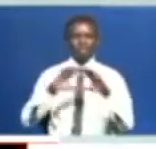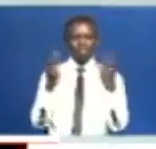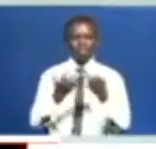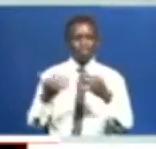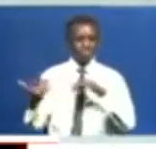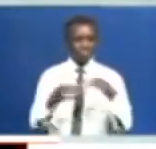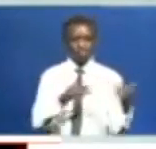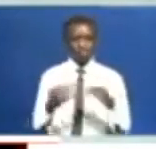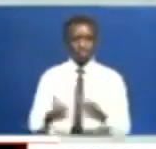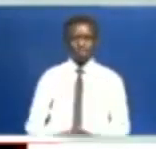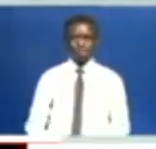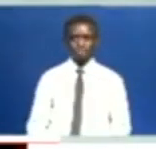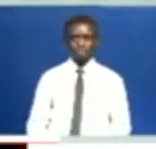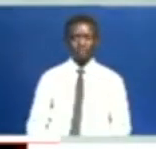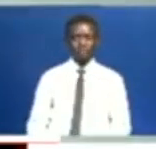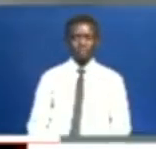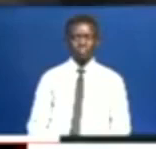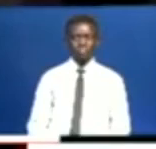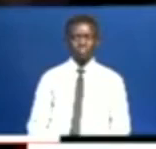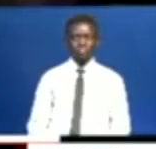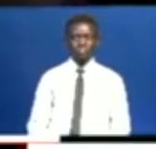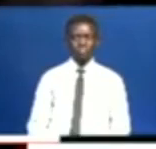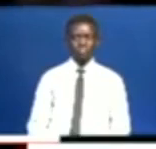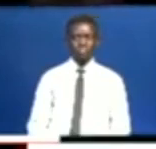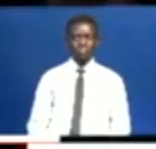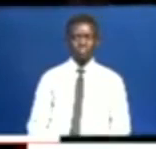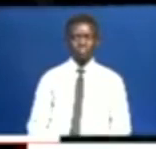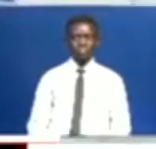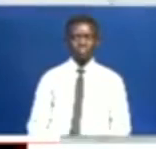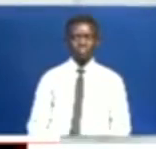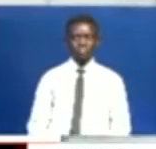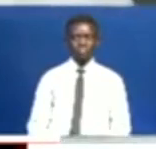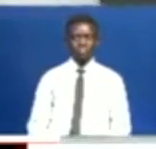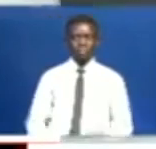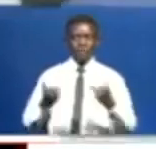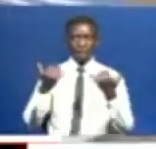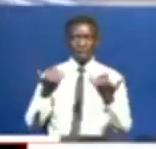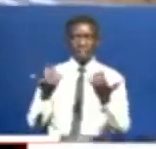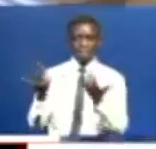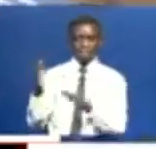I will now introduce my beautiful